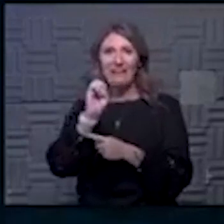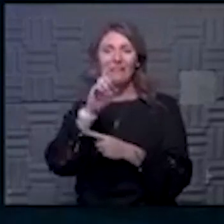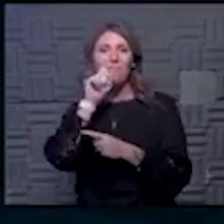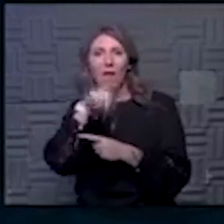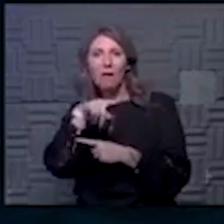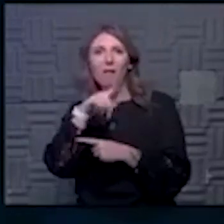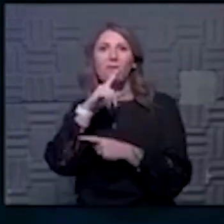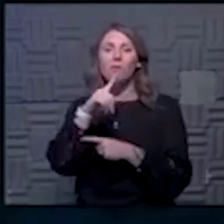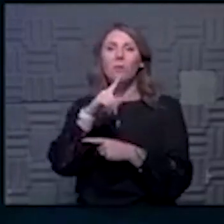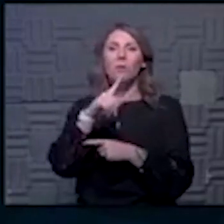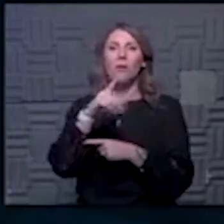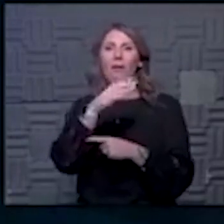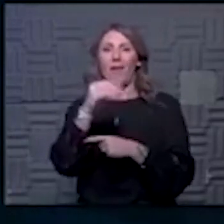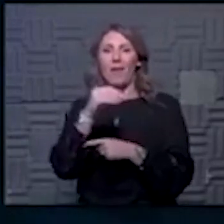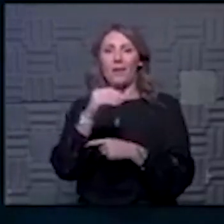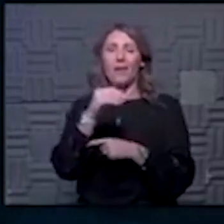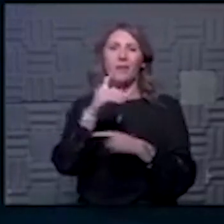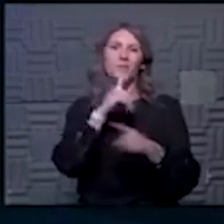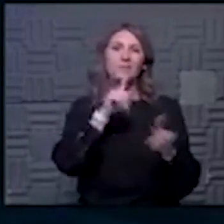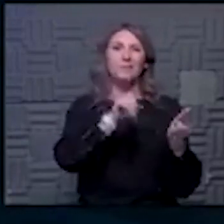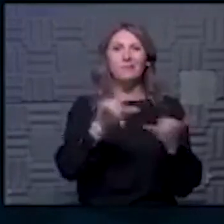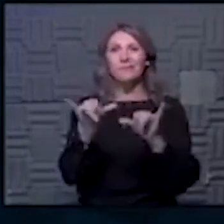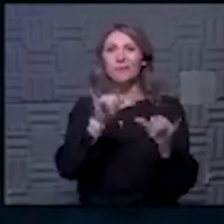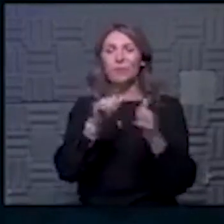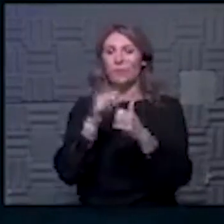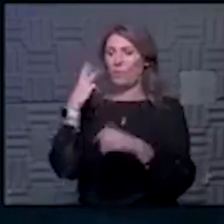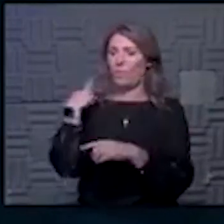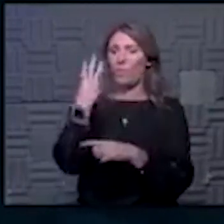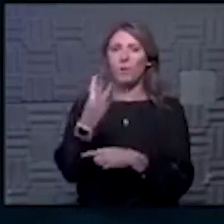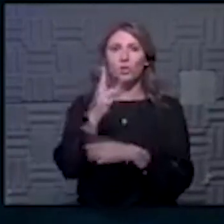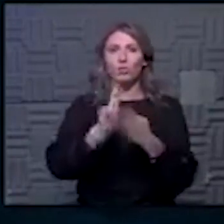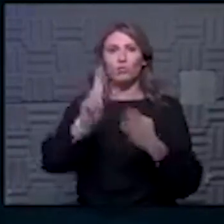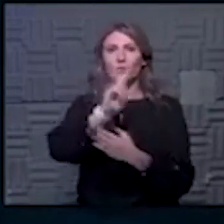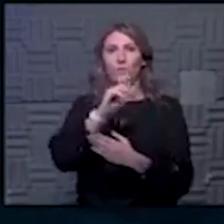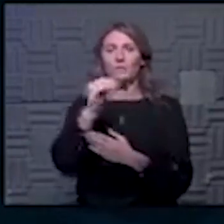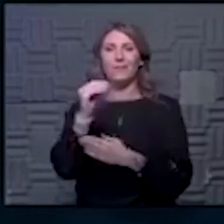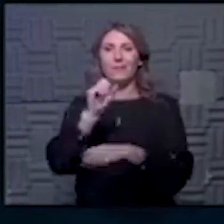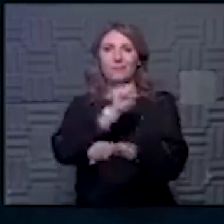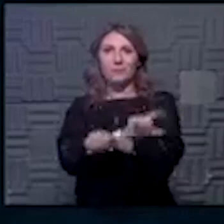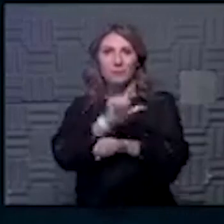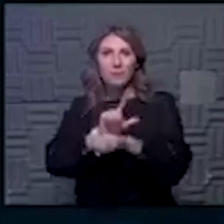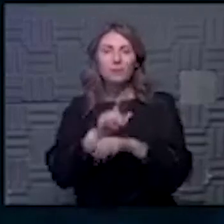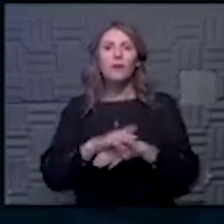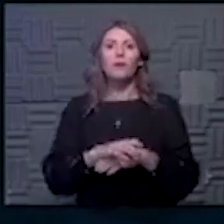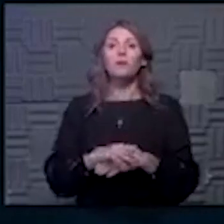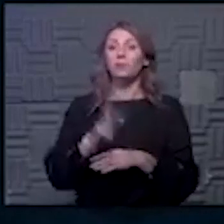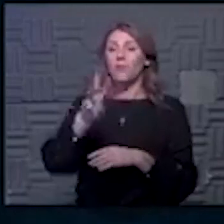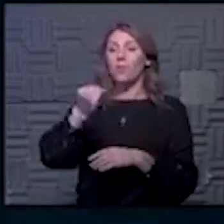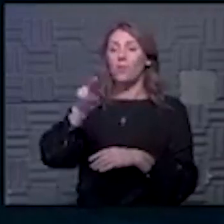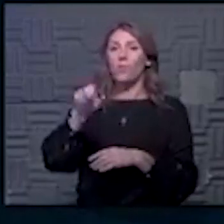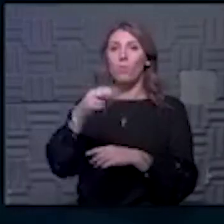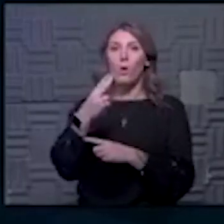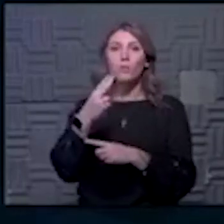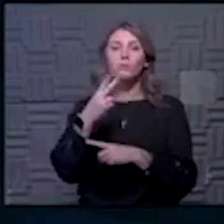in conjunction with Washington University in St. Louis, including the WashU